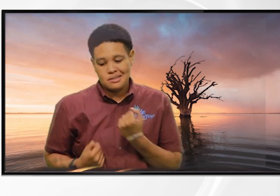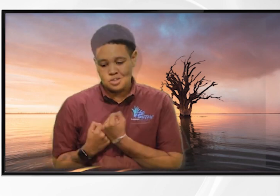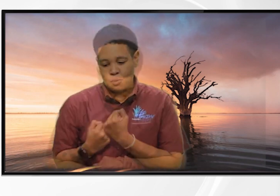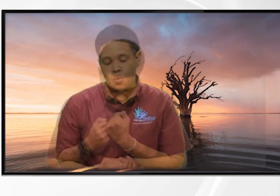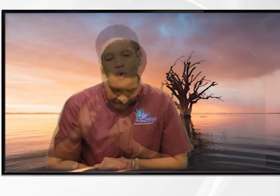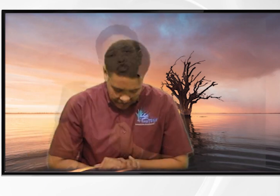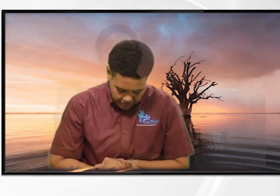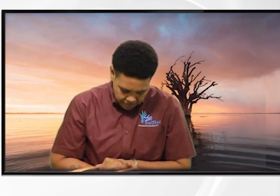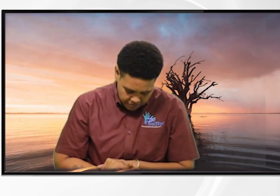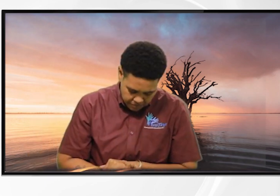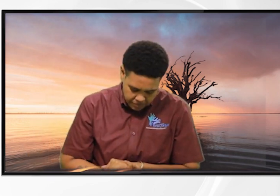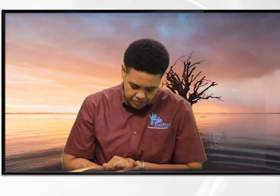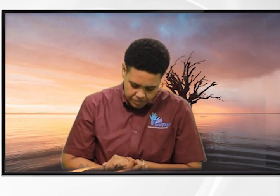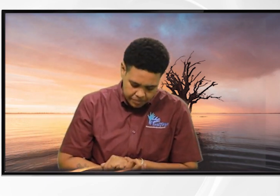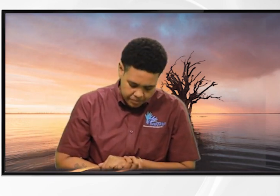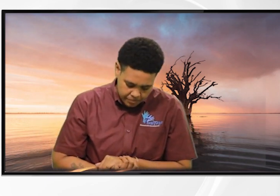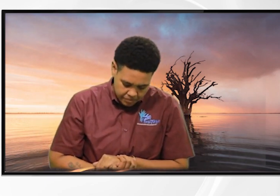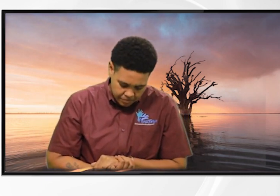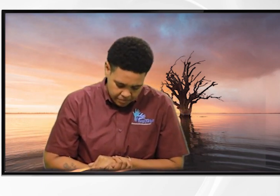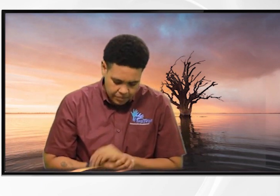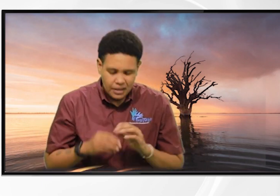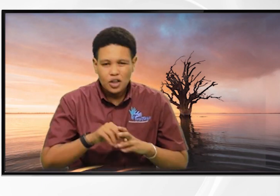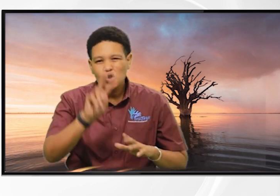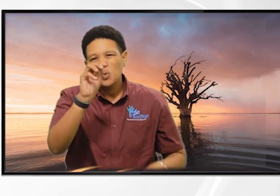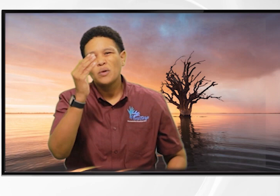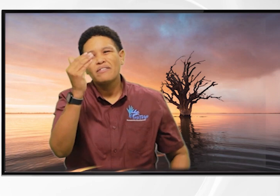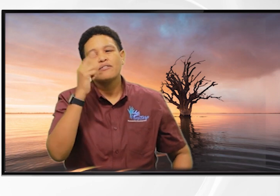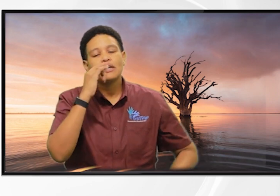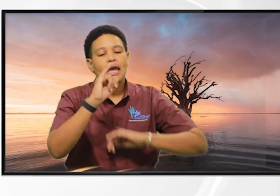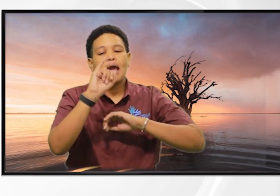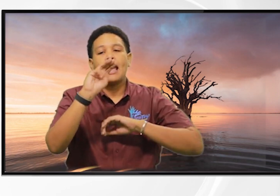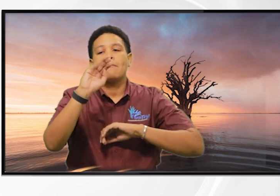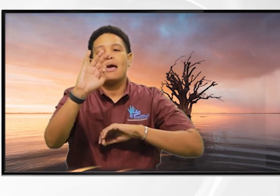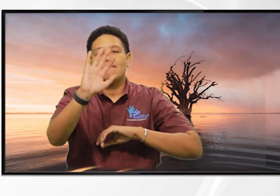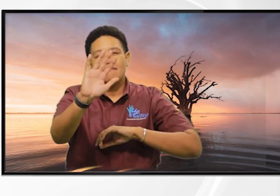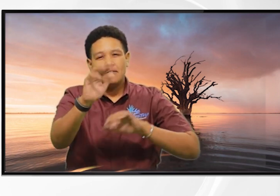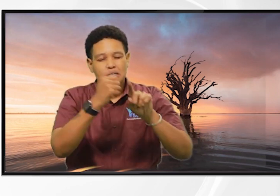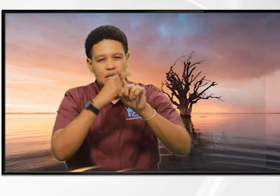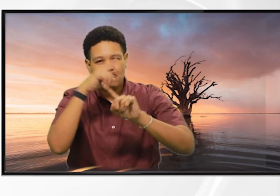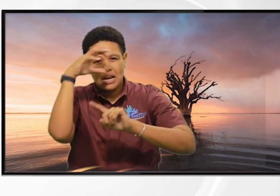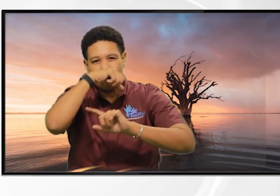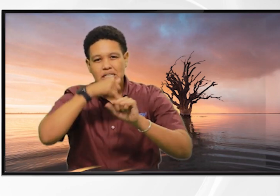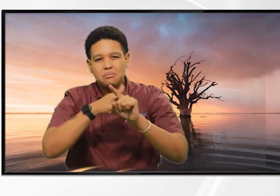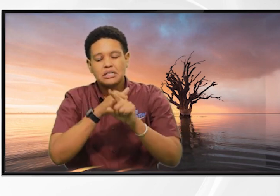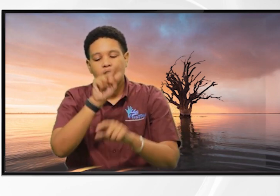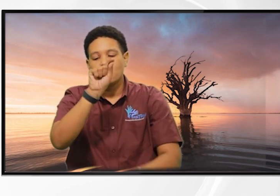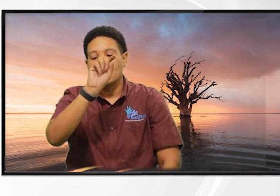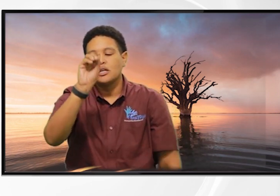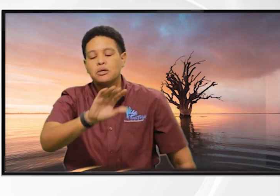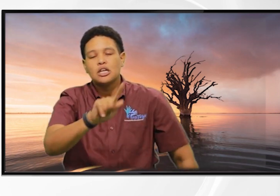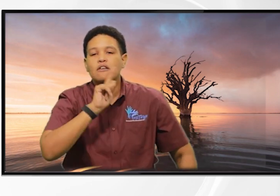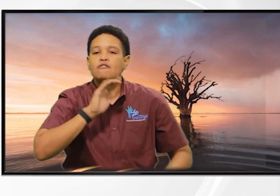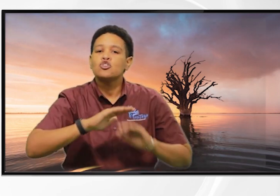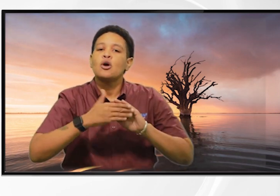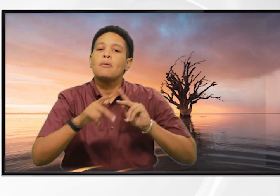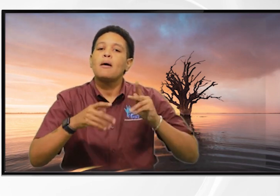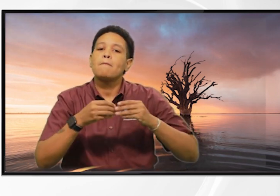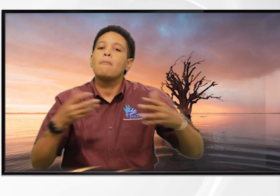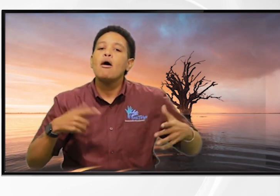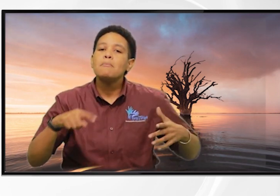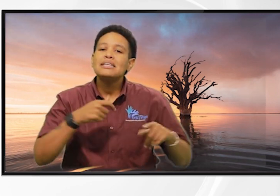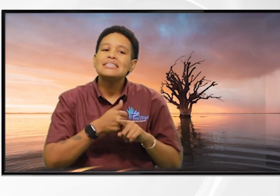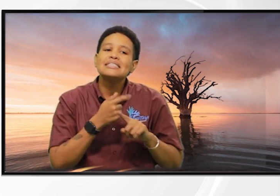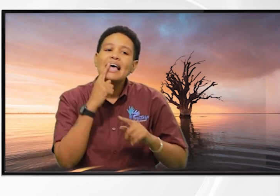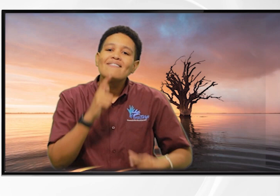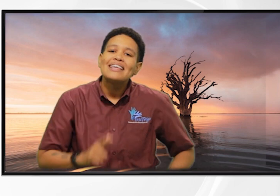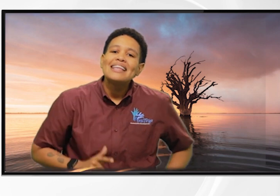needy. In 2015, the International Monetary Fund estimated that 20% of Jamaica's population was